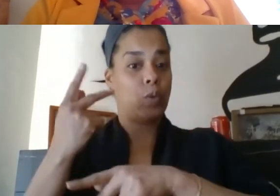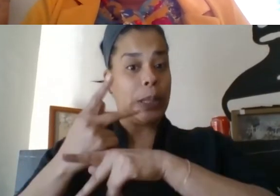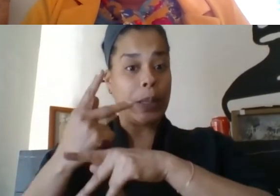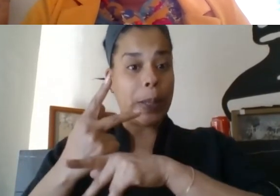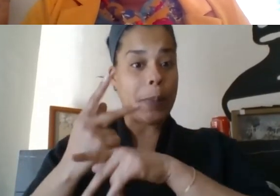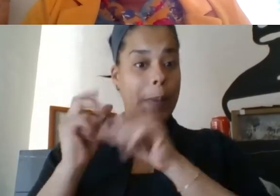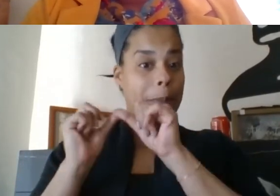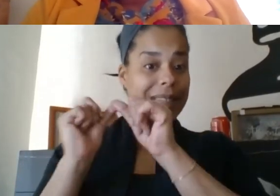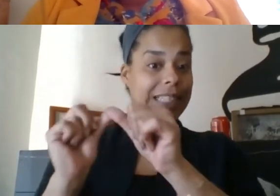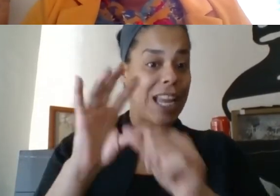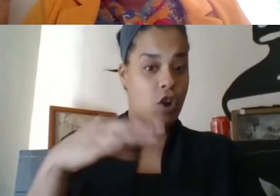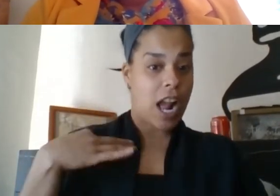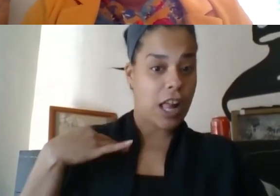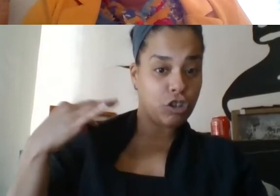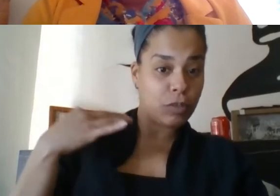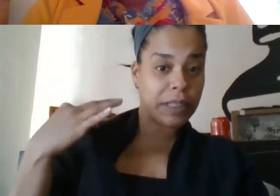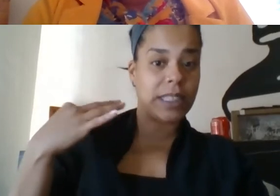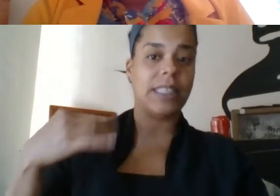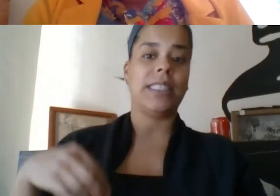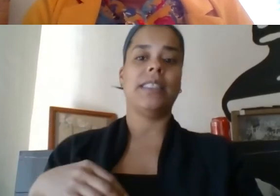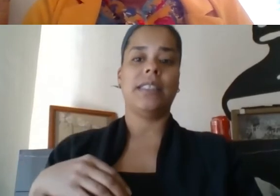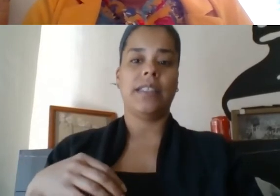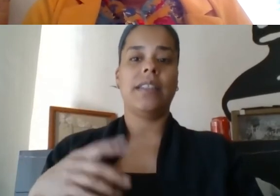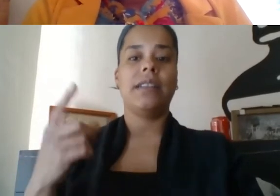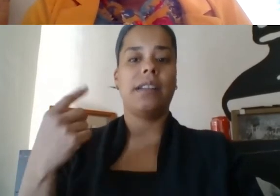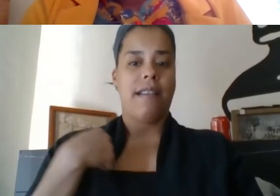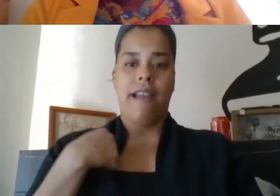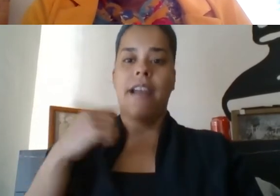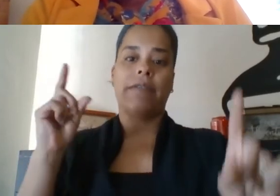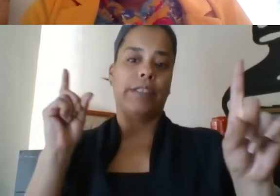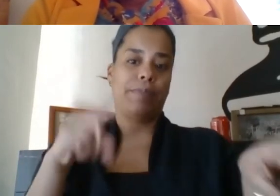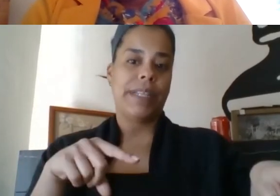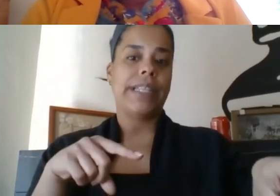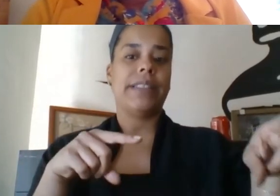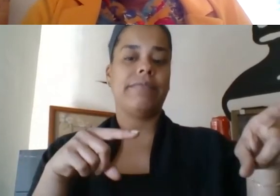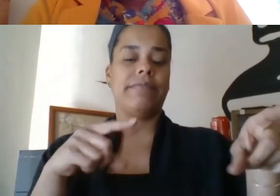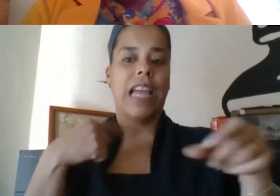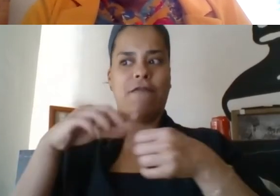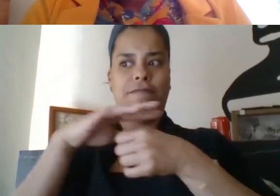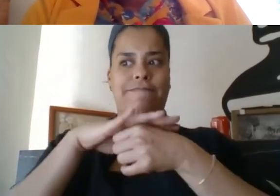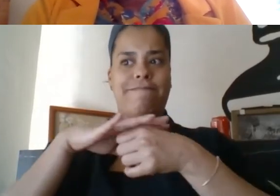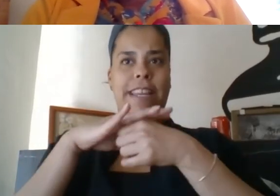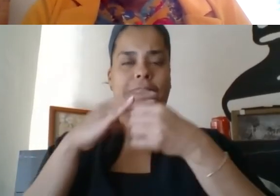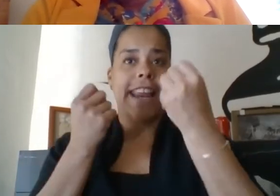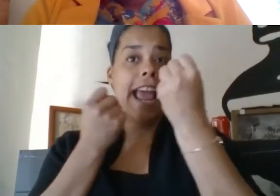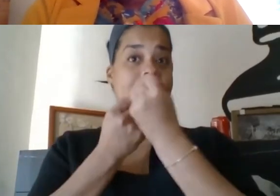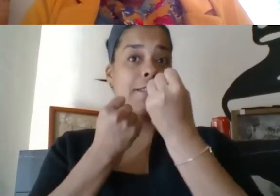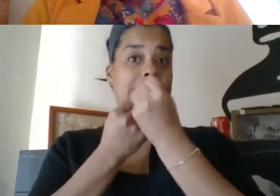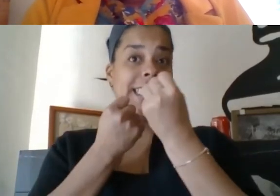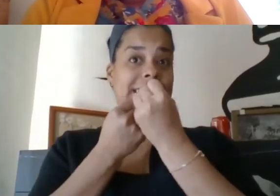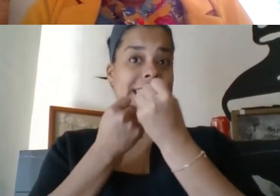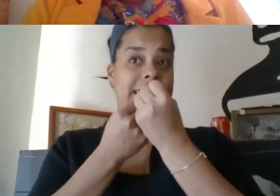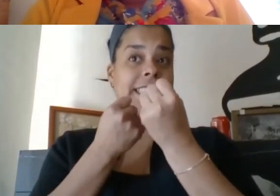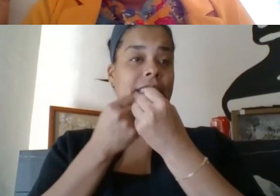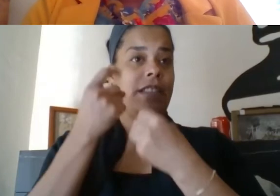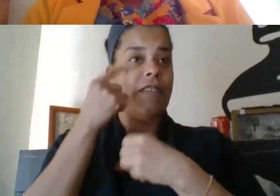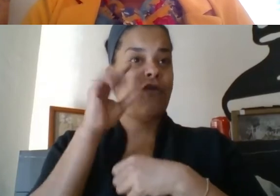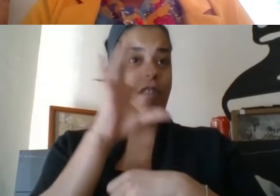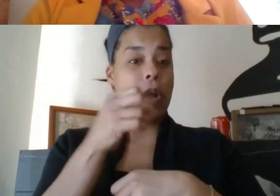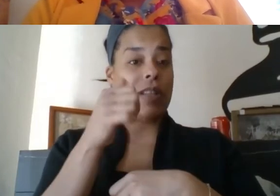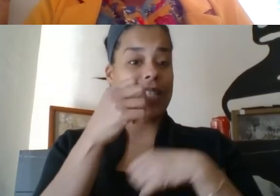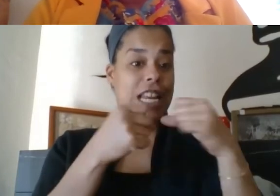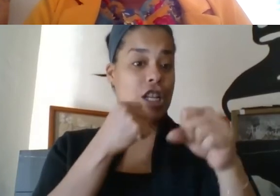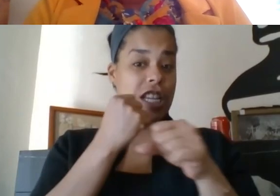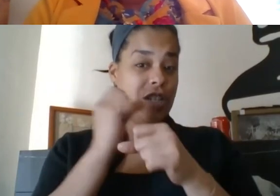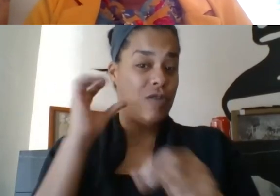And I've been in the advocacy field for about 10 years overall. So my